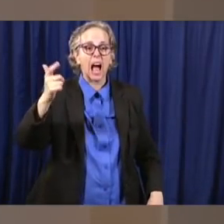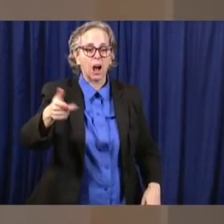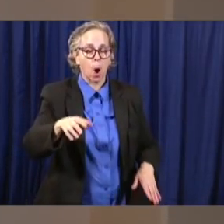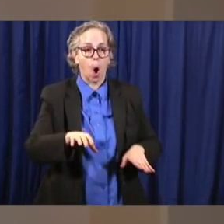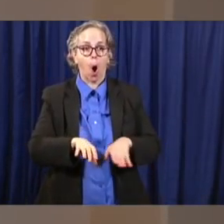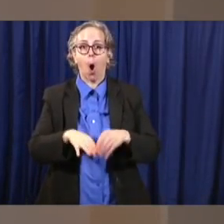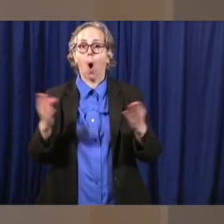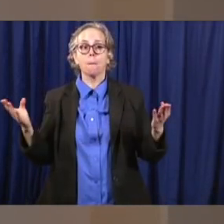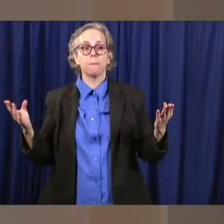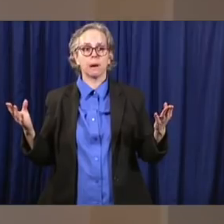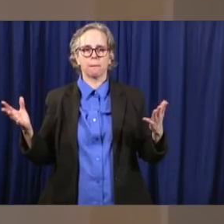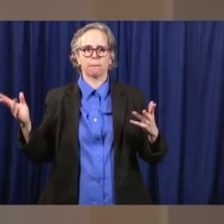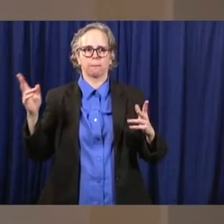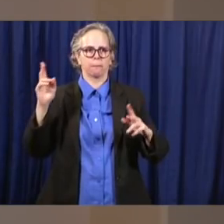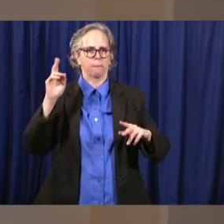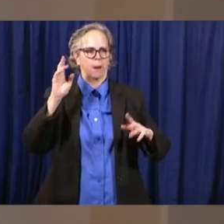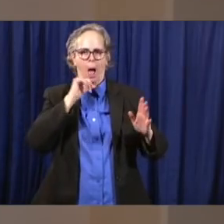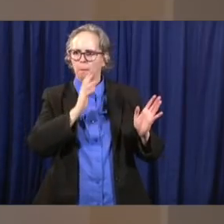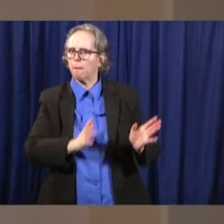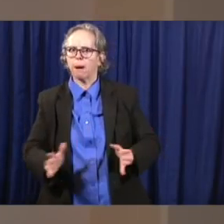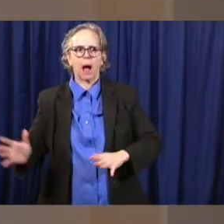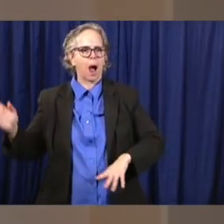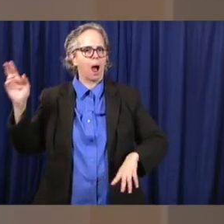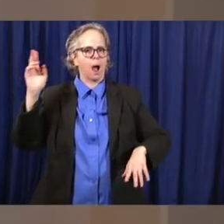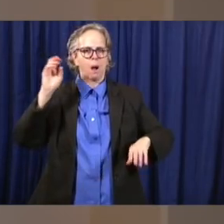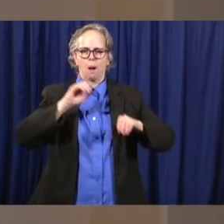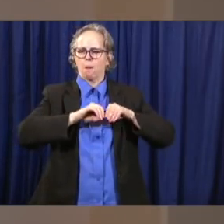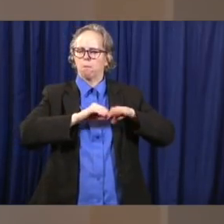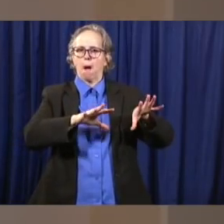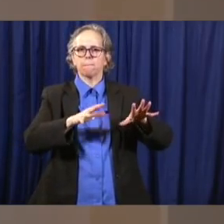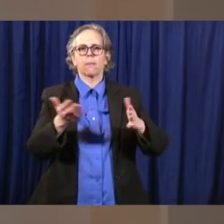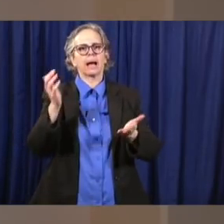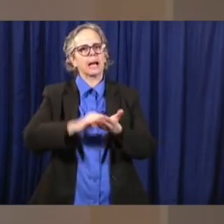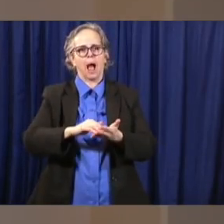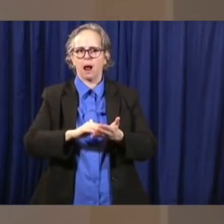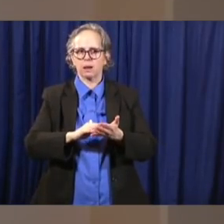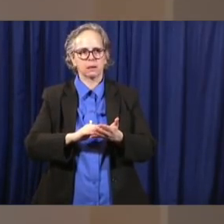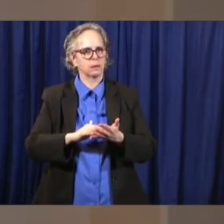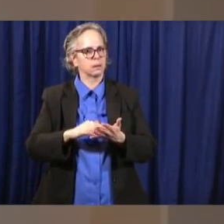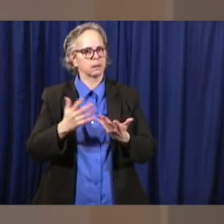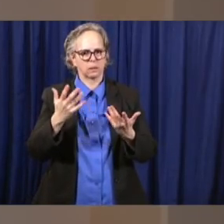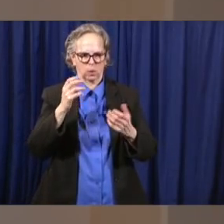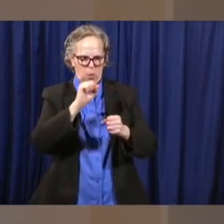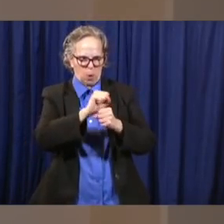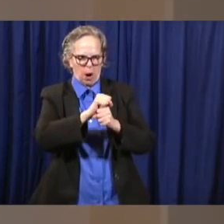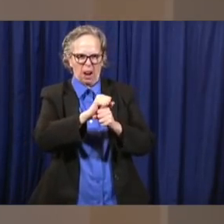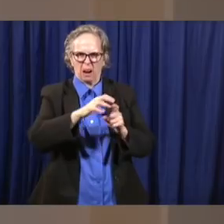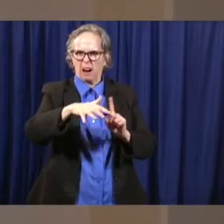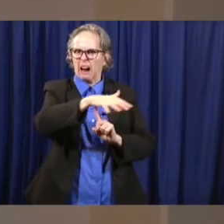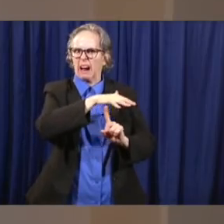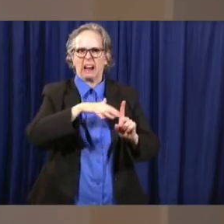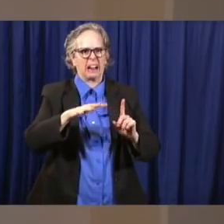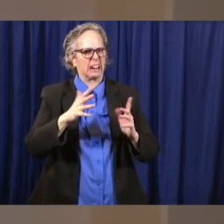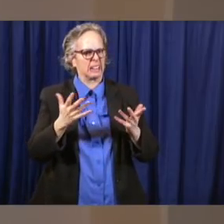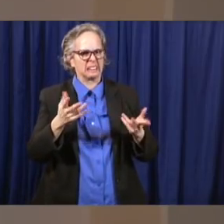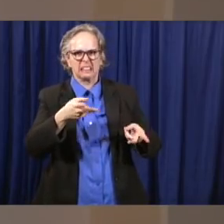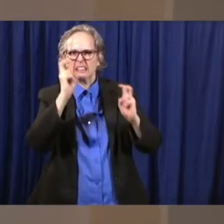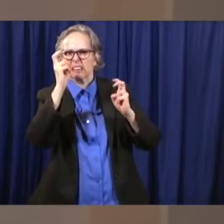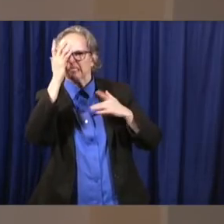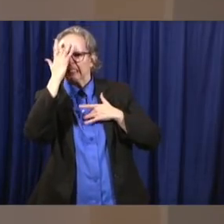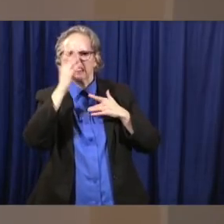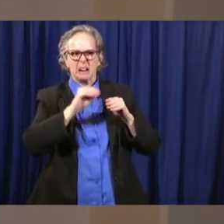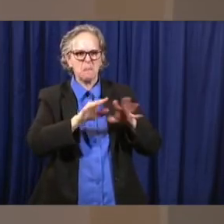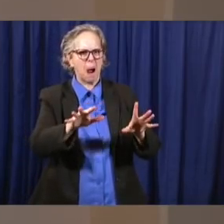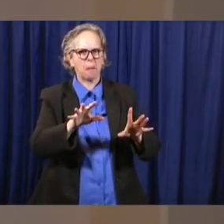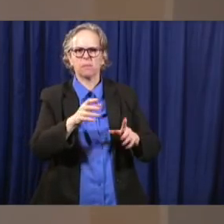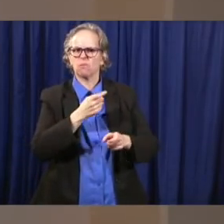the coronavirus right in your own workplace, because that will decimate your workforce and it will do the opposite of what we're trying to do. And as I